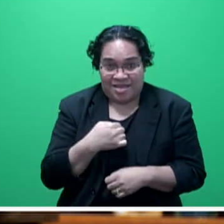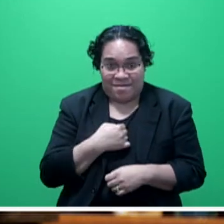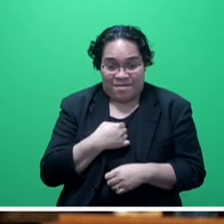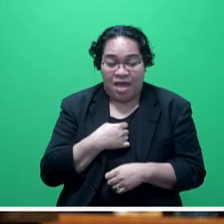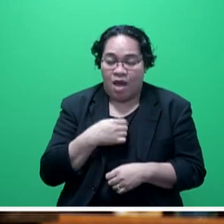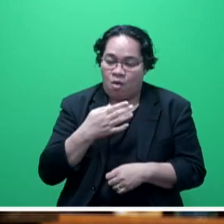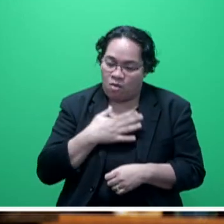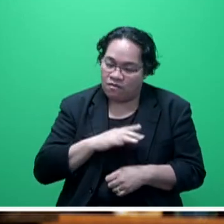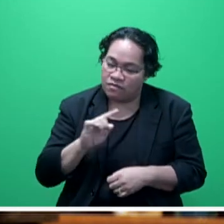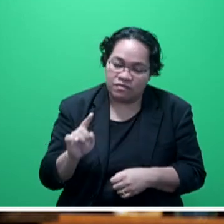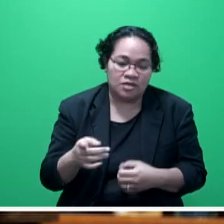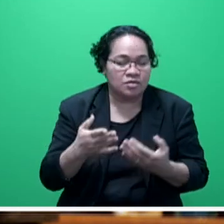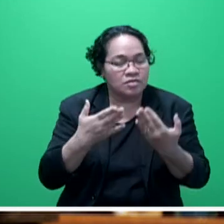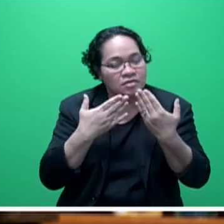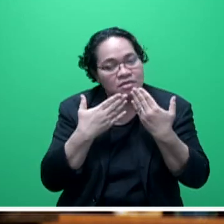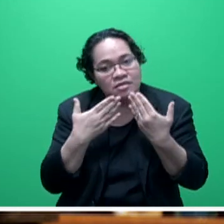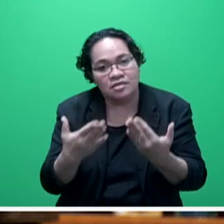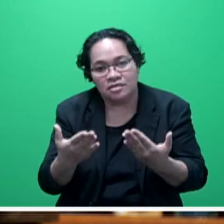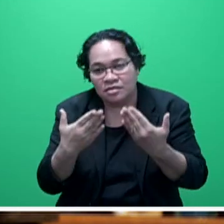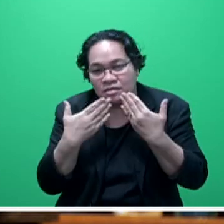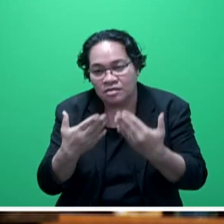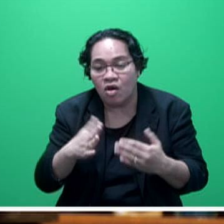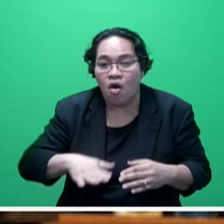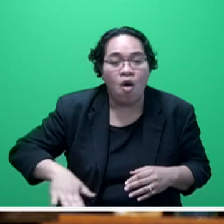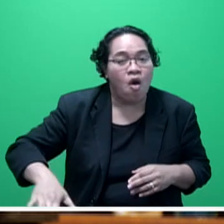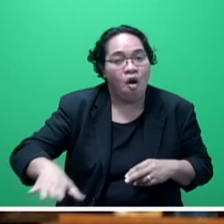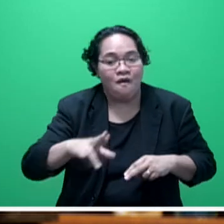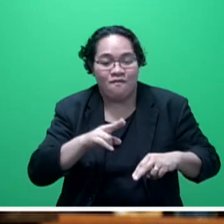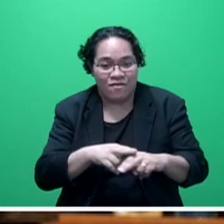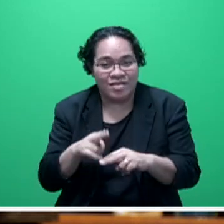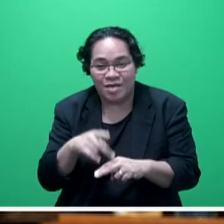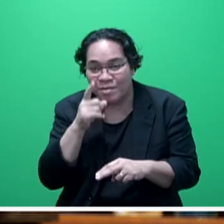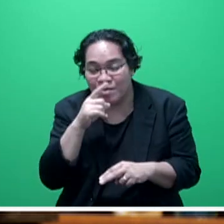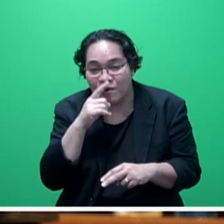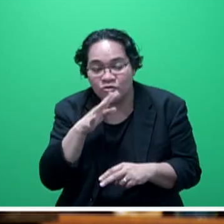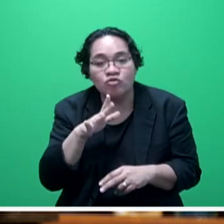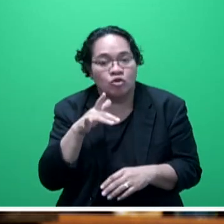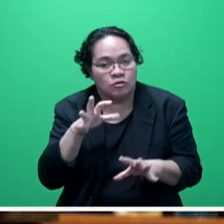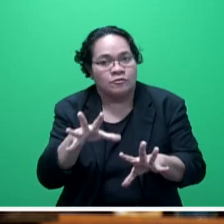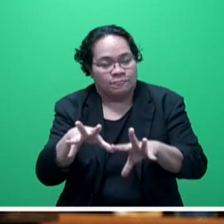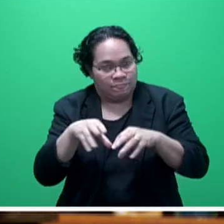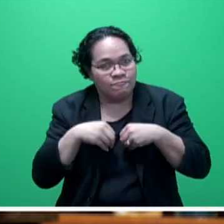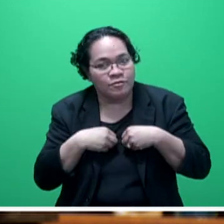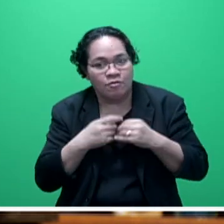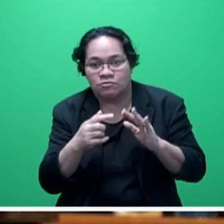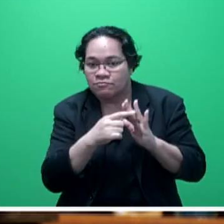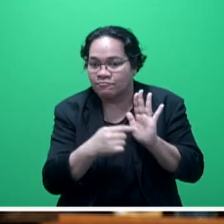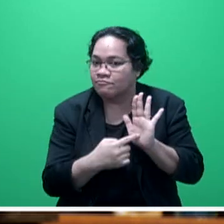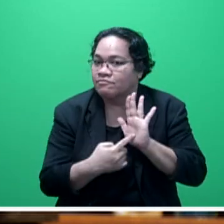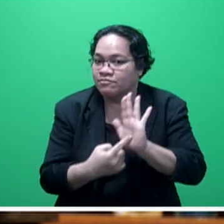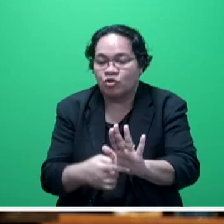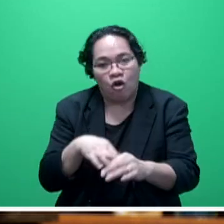don't convey my sincere appreciation to all Fijians who have taken that directive seriously from Ministry of